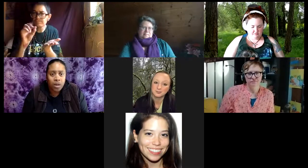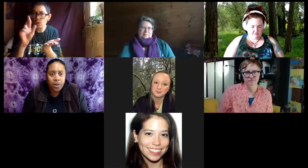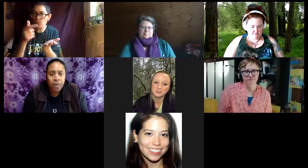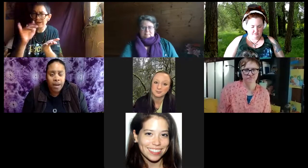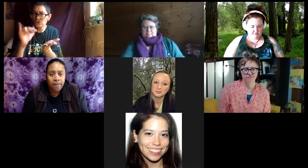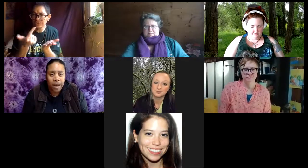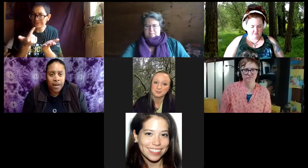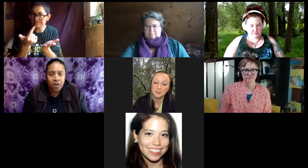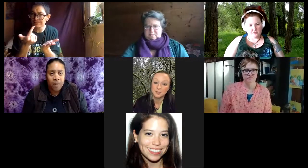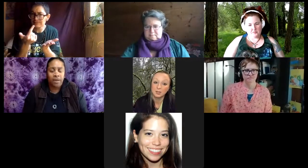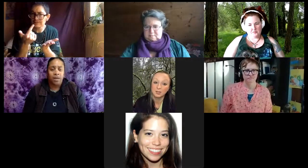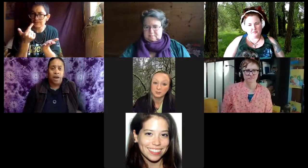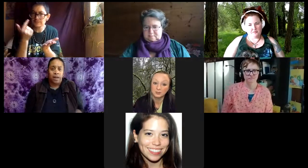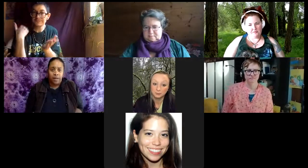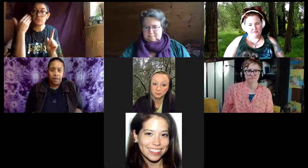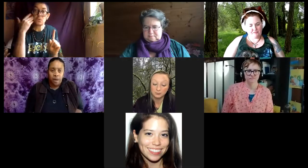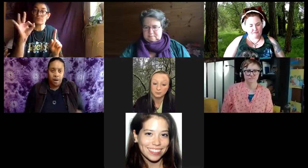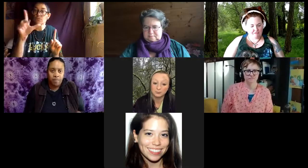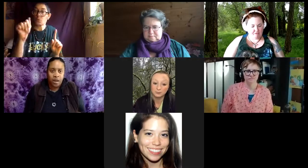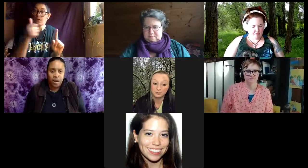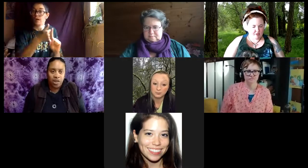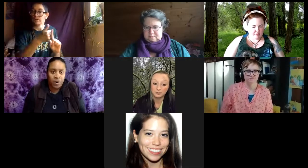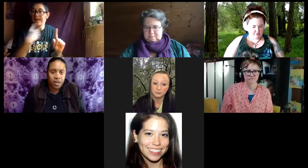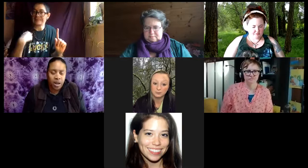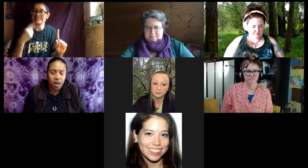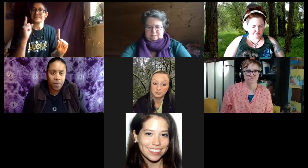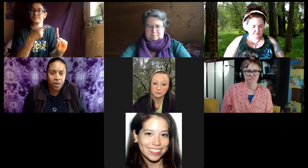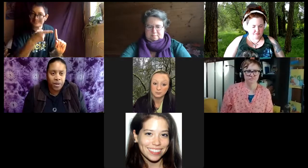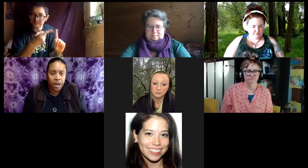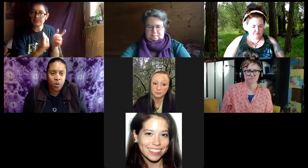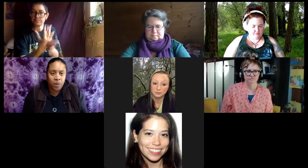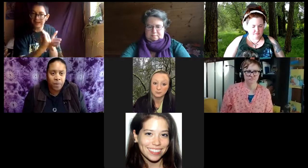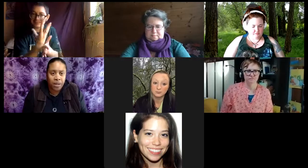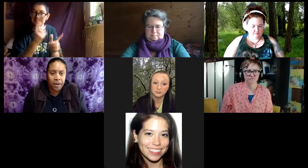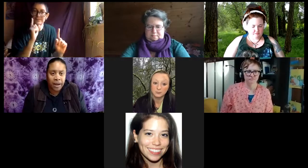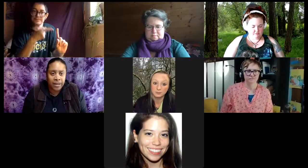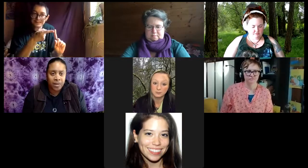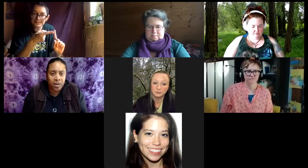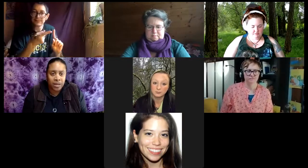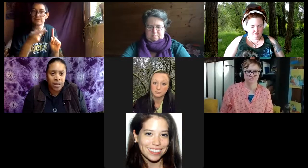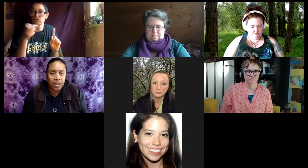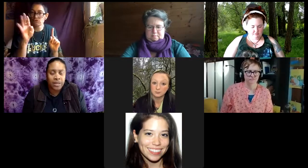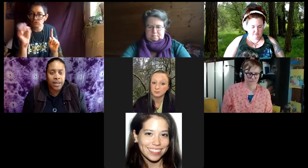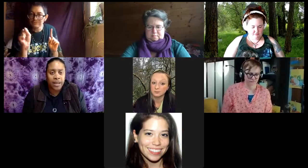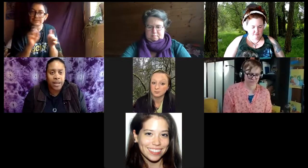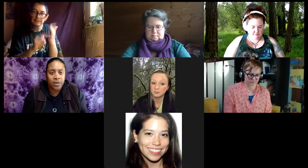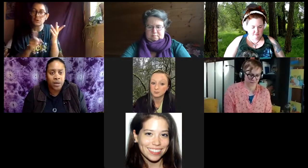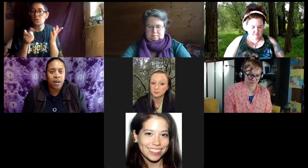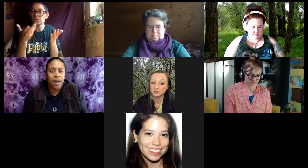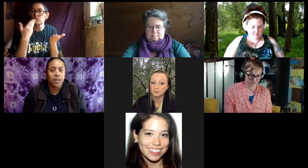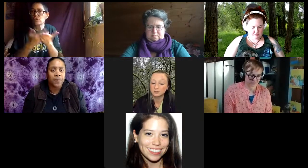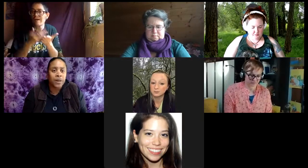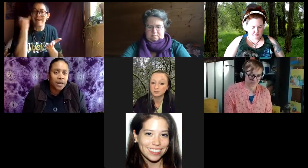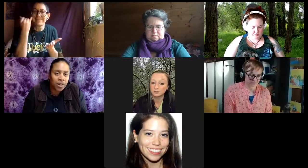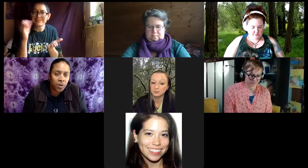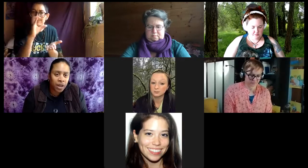And so you might get a nature book to help you understand more about the plants and trees and things like that, so you can